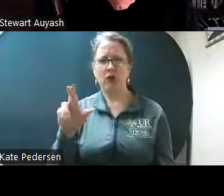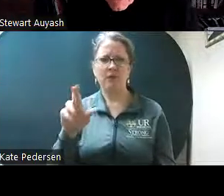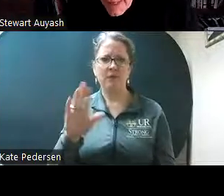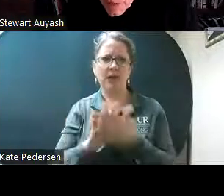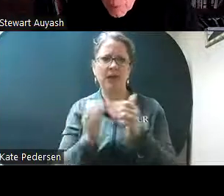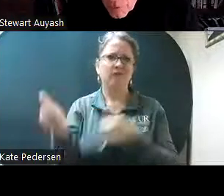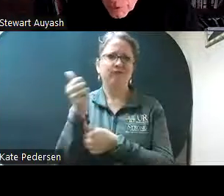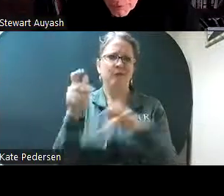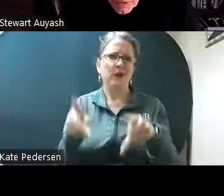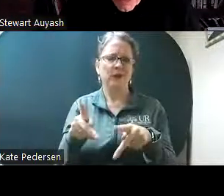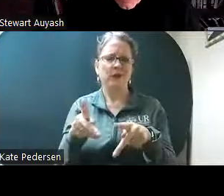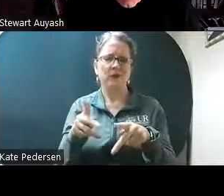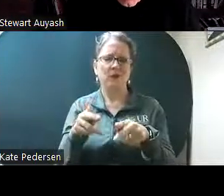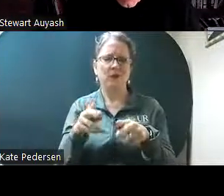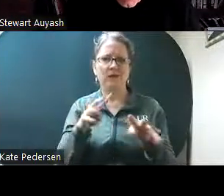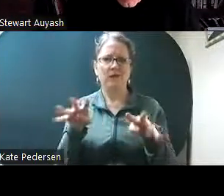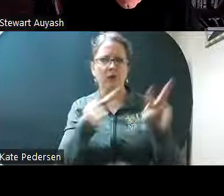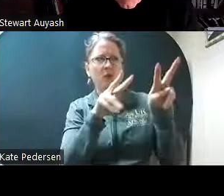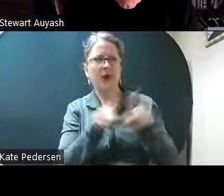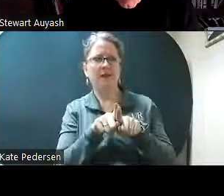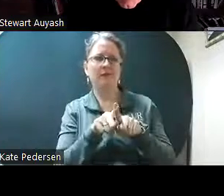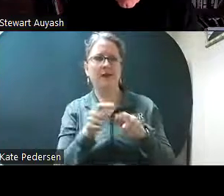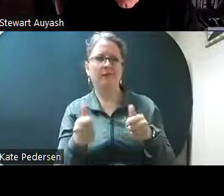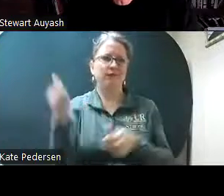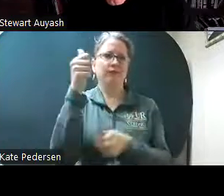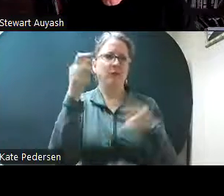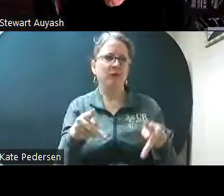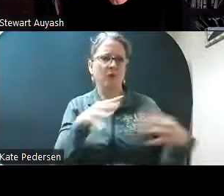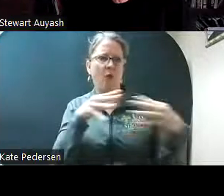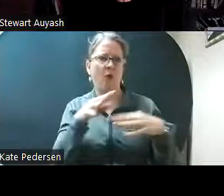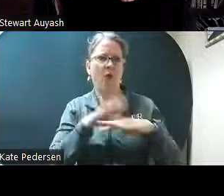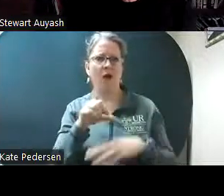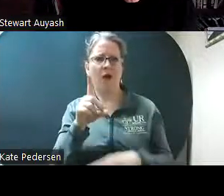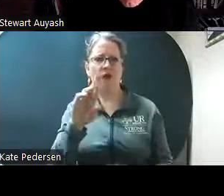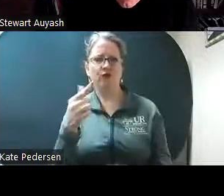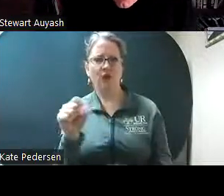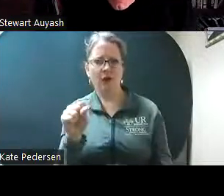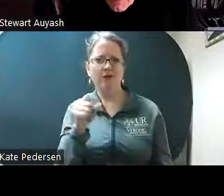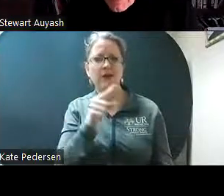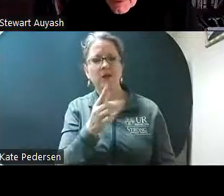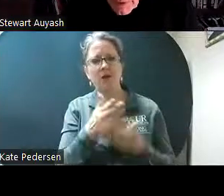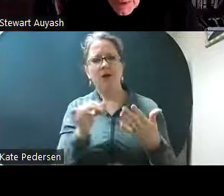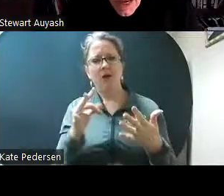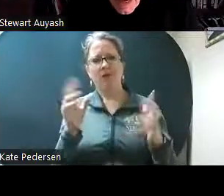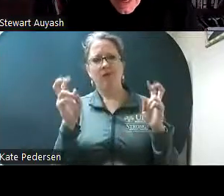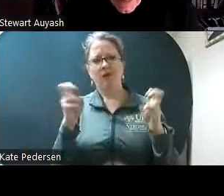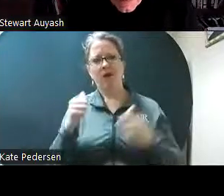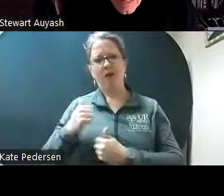even today as the war on drugs. He was part of the army of the